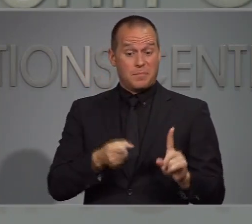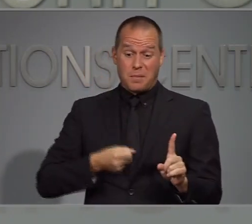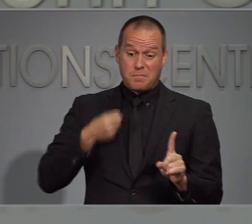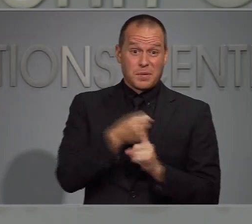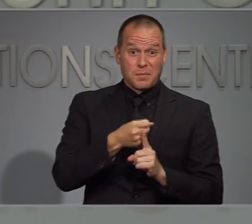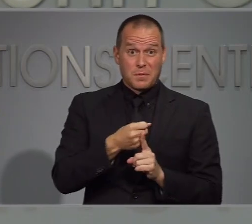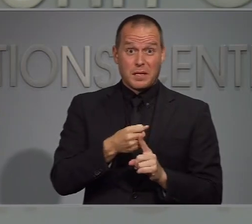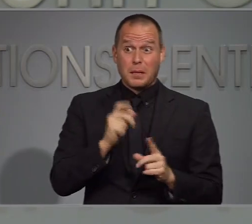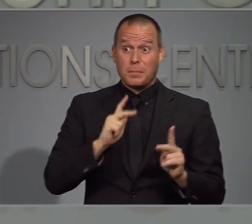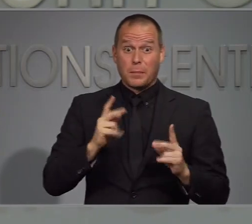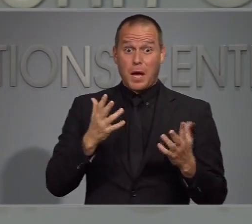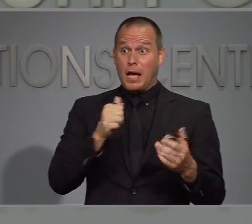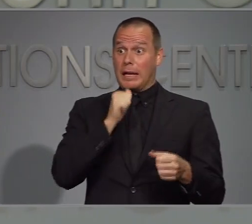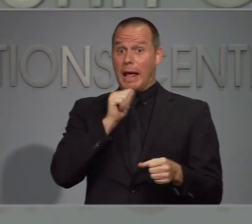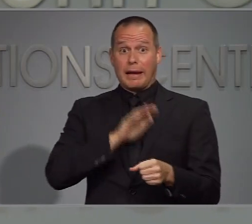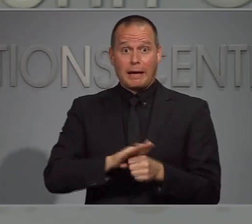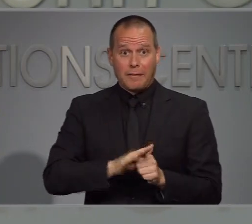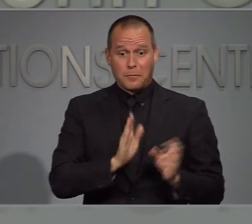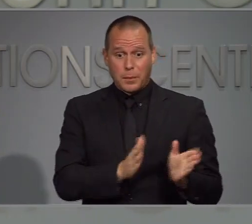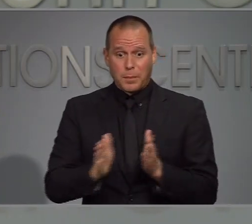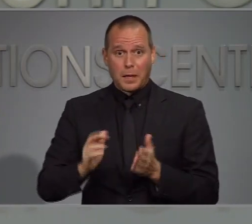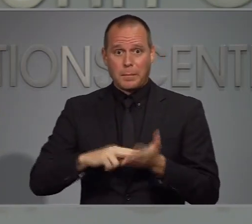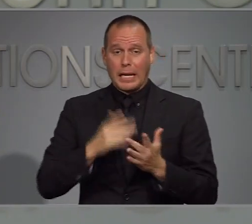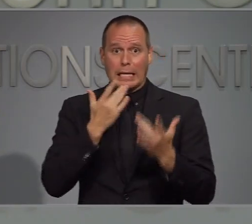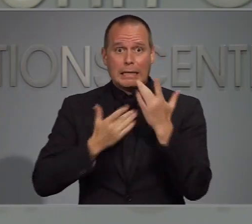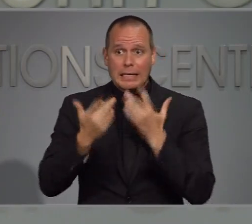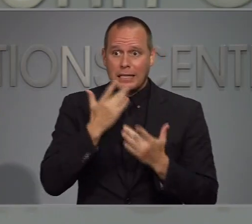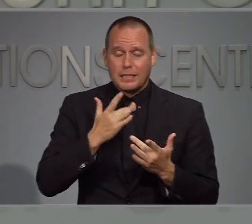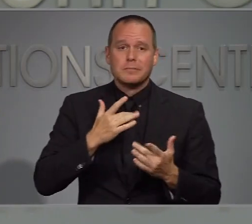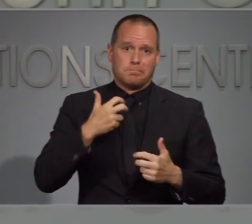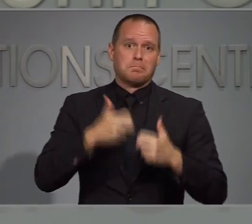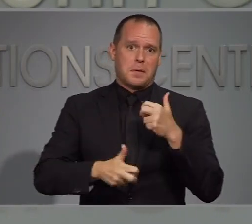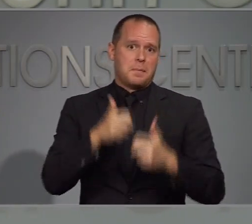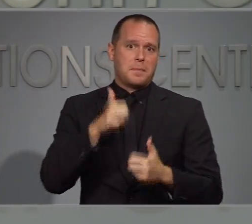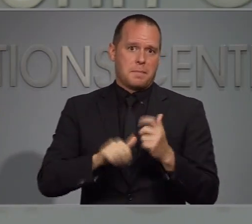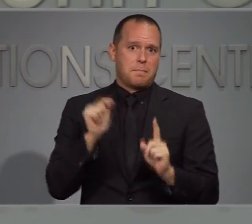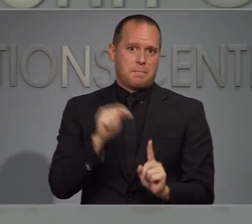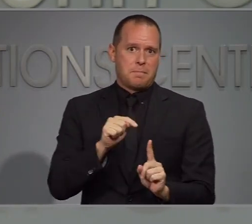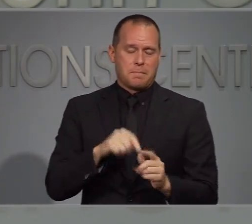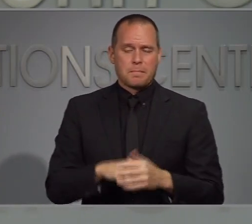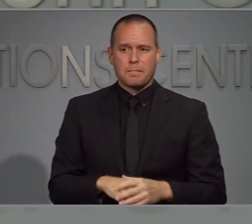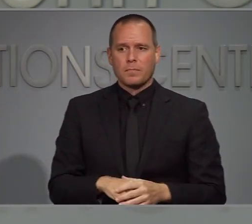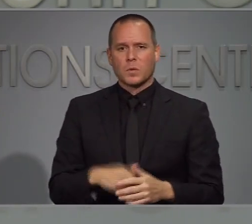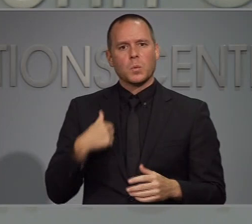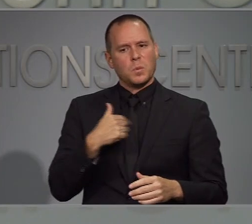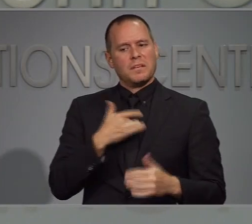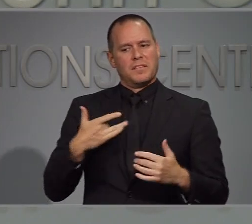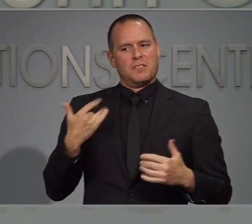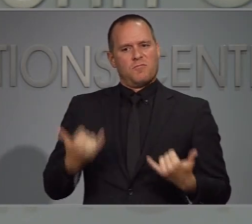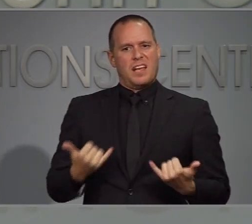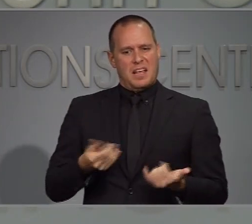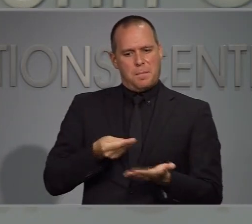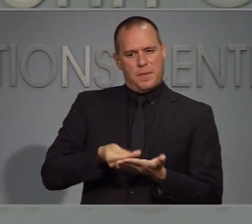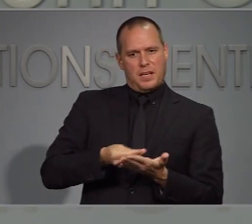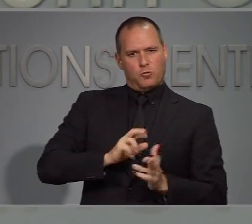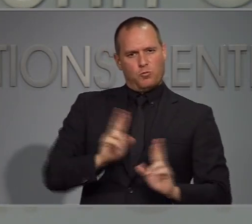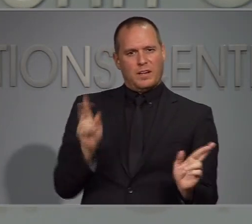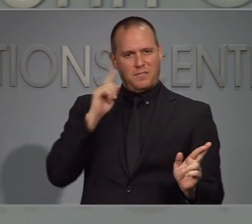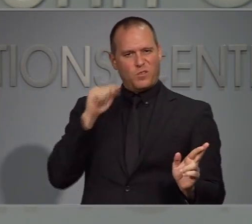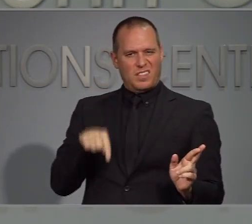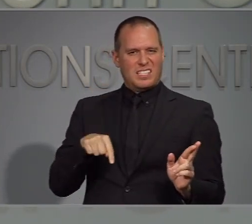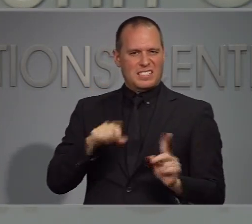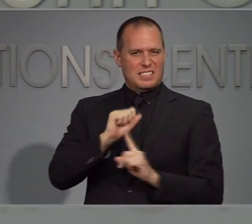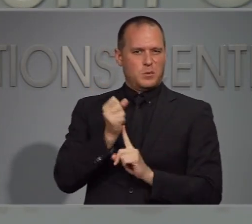stake. So we feel pretty good about where we are right now with funding for this, and